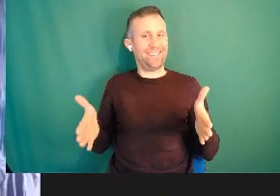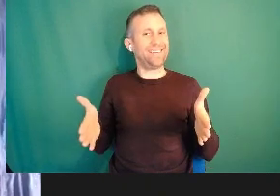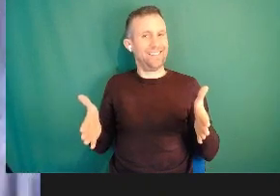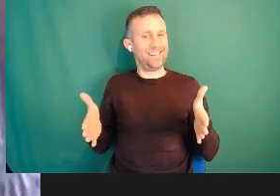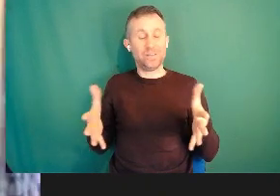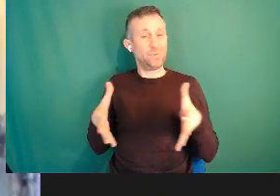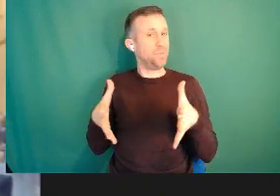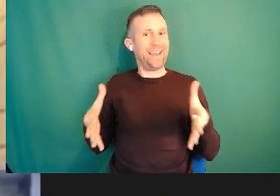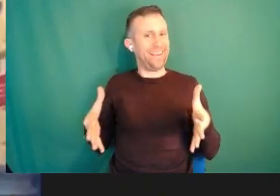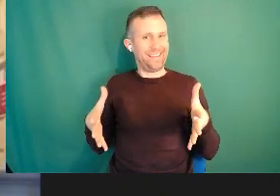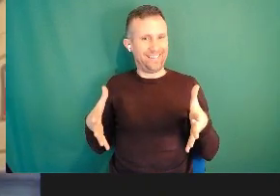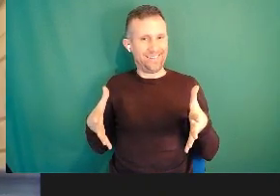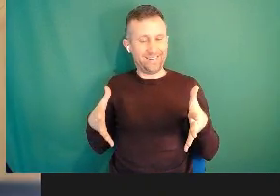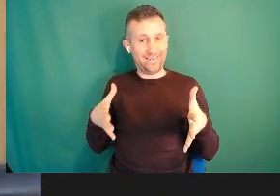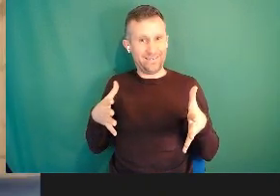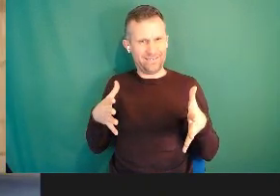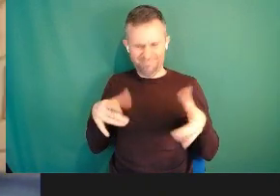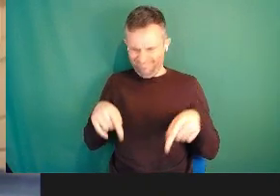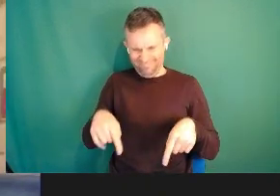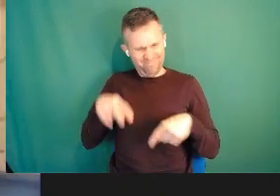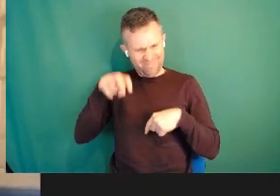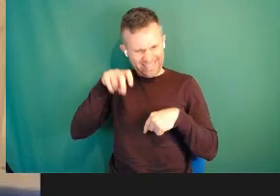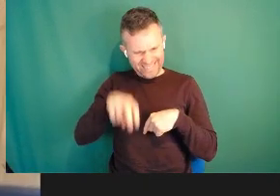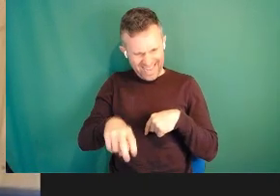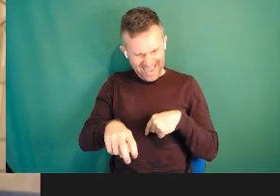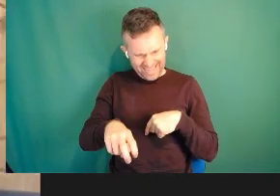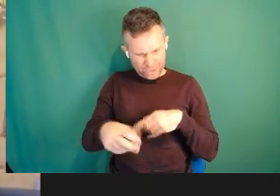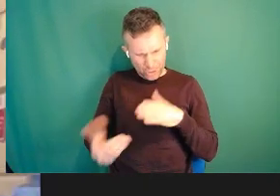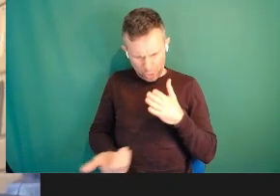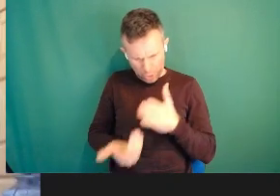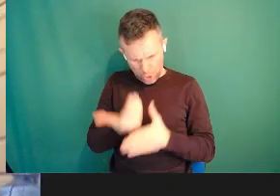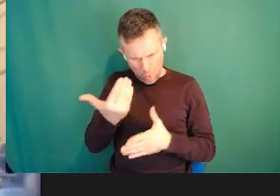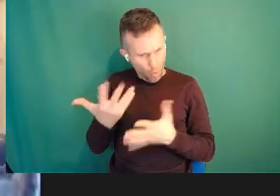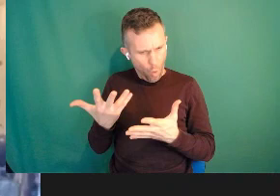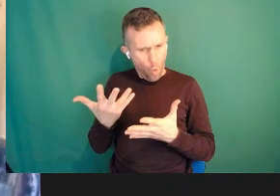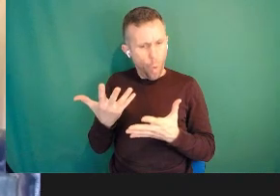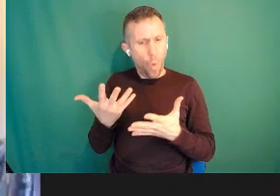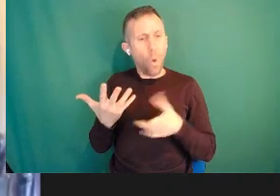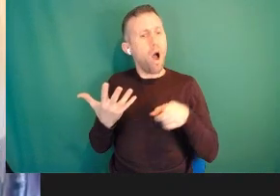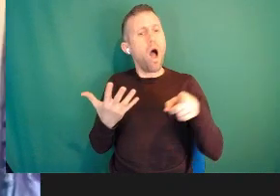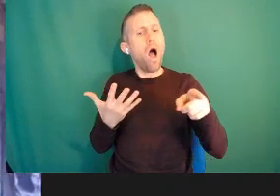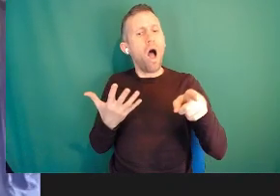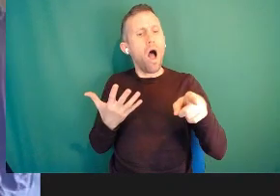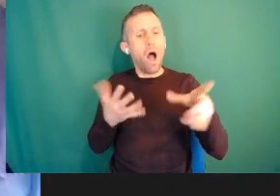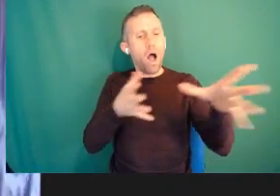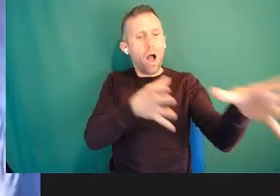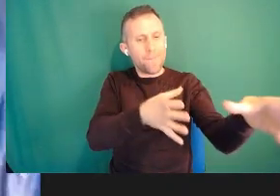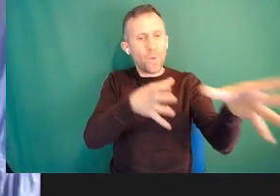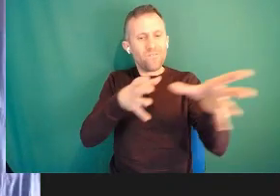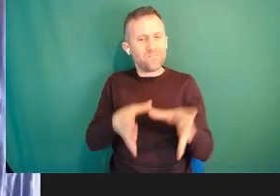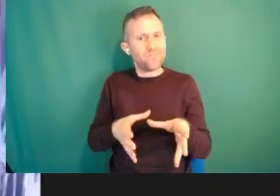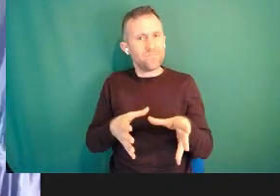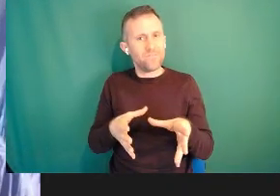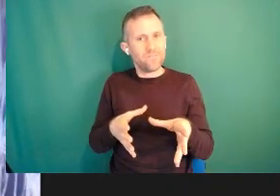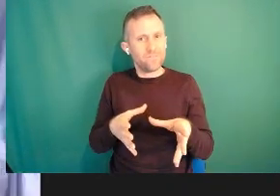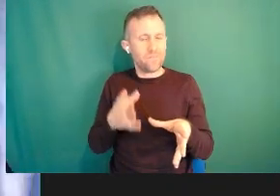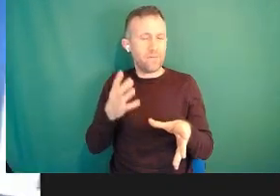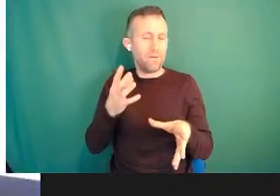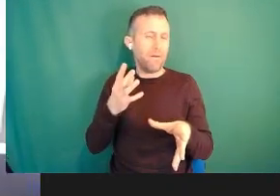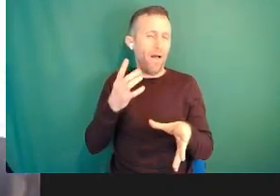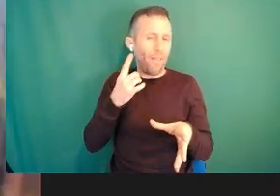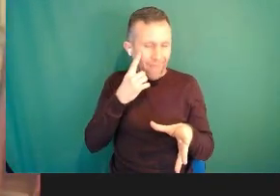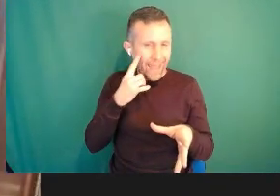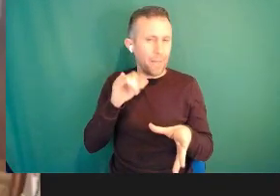house. But actually now we're kind of coming around to think that maybe they were made for this area just to fill this